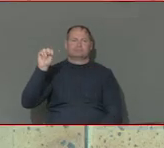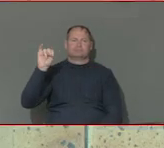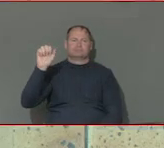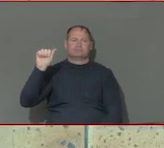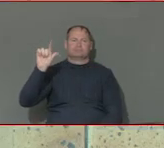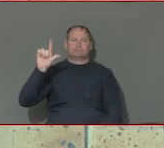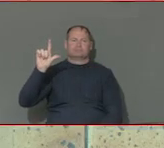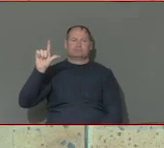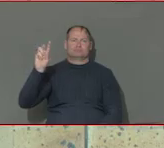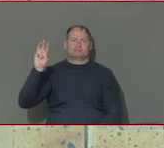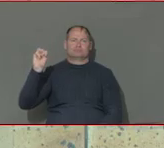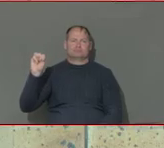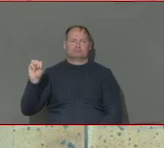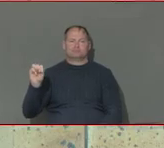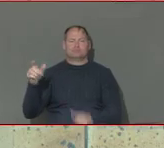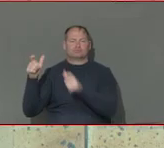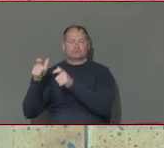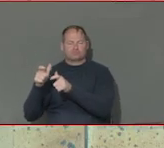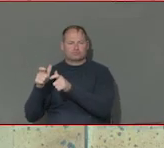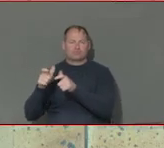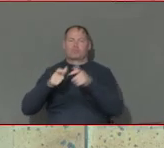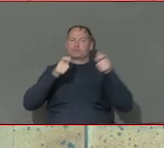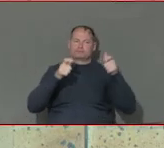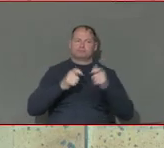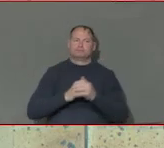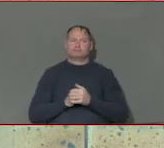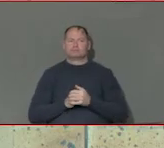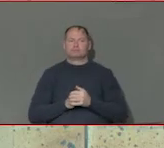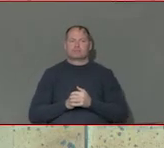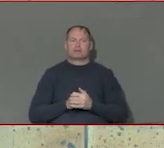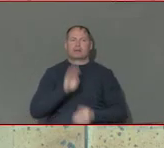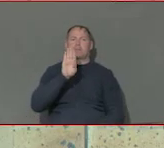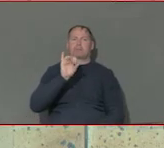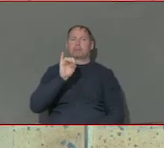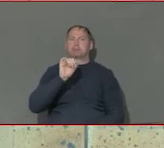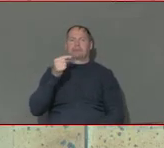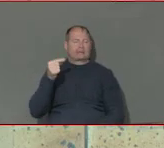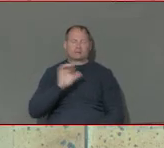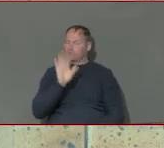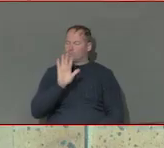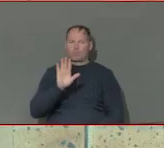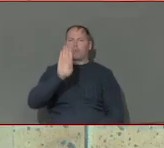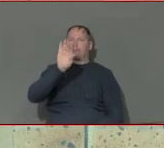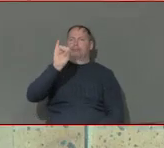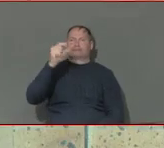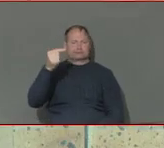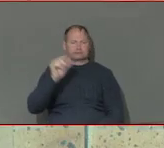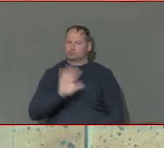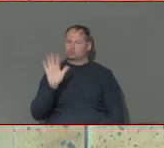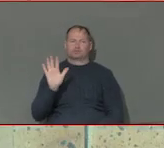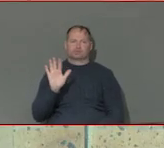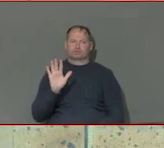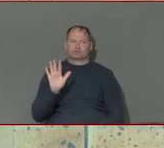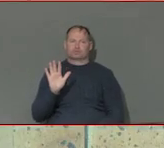cranium, small cranium. And not big. We don't want to see any of